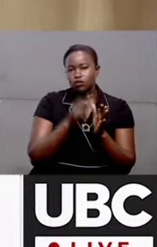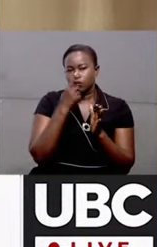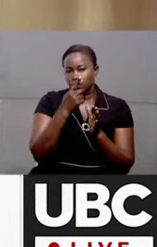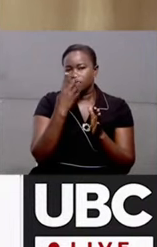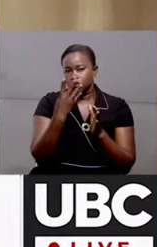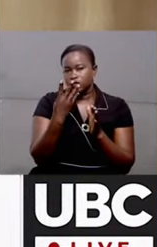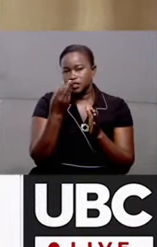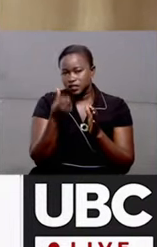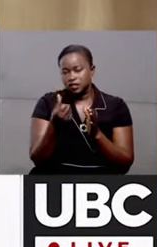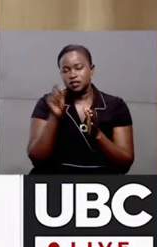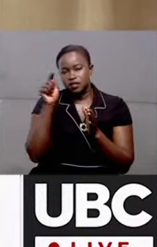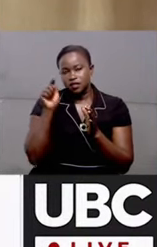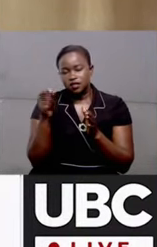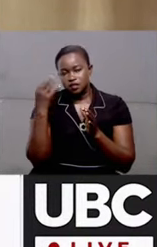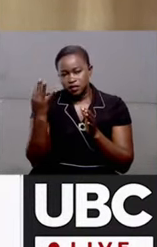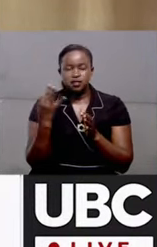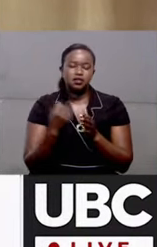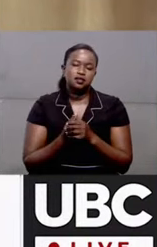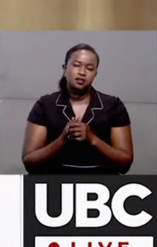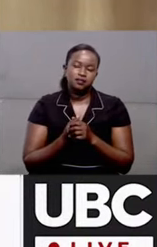146.30.